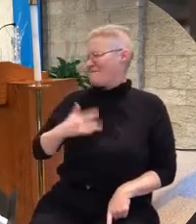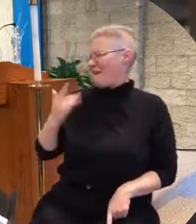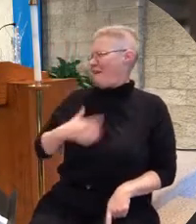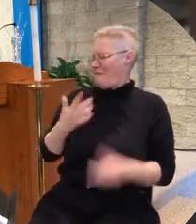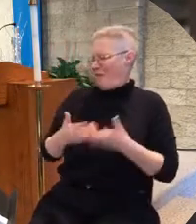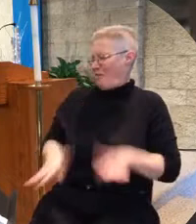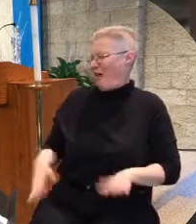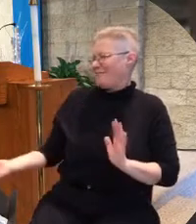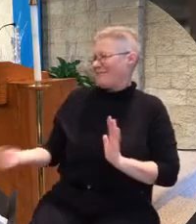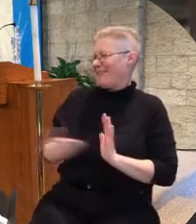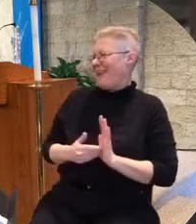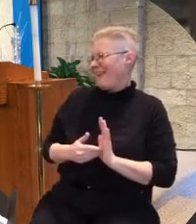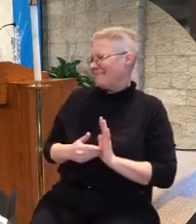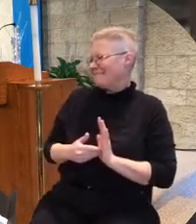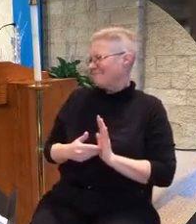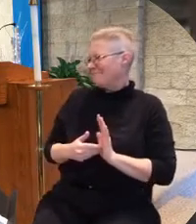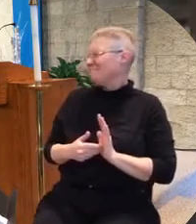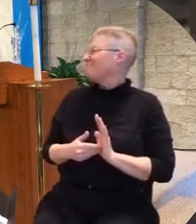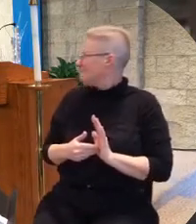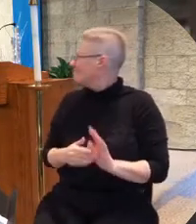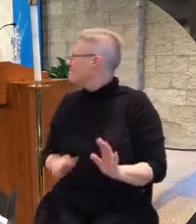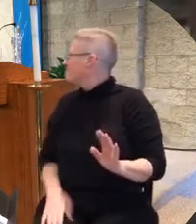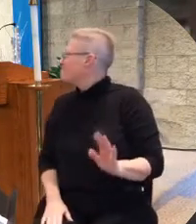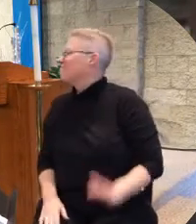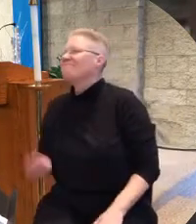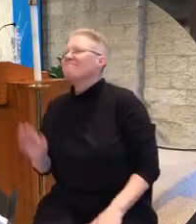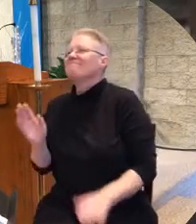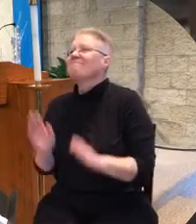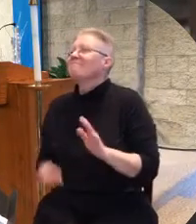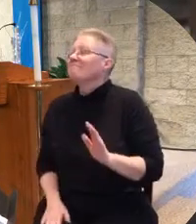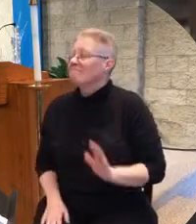Be lost again.